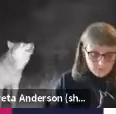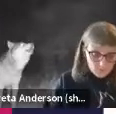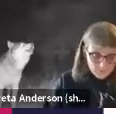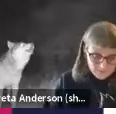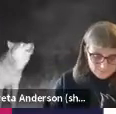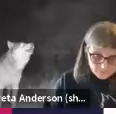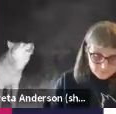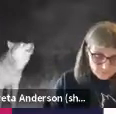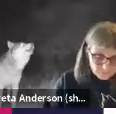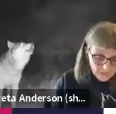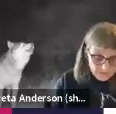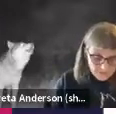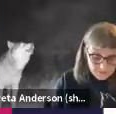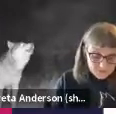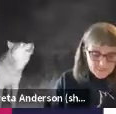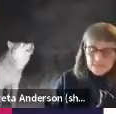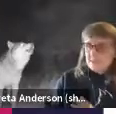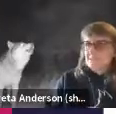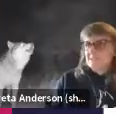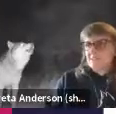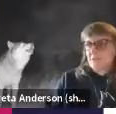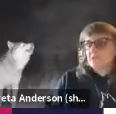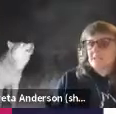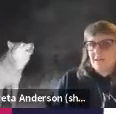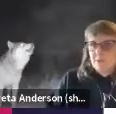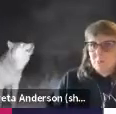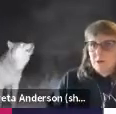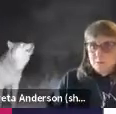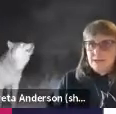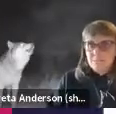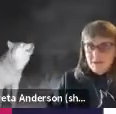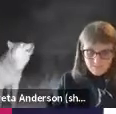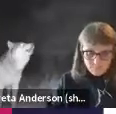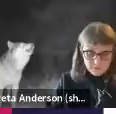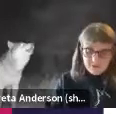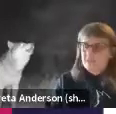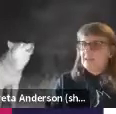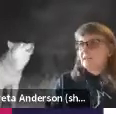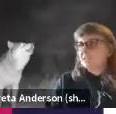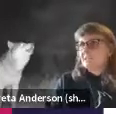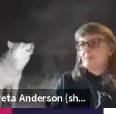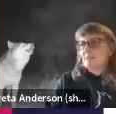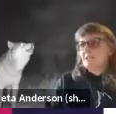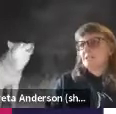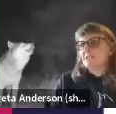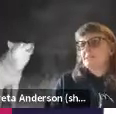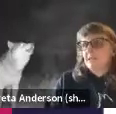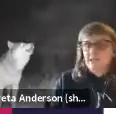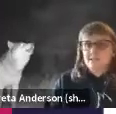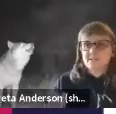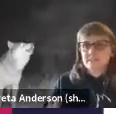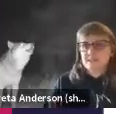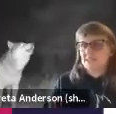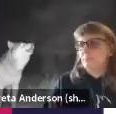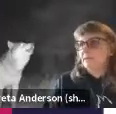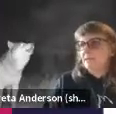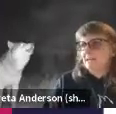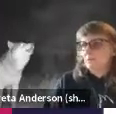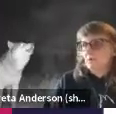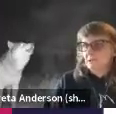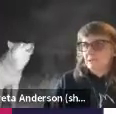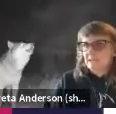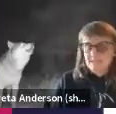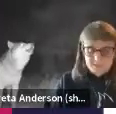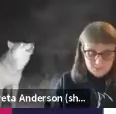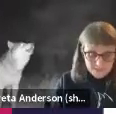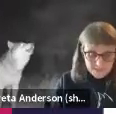and 2020. And this is the first ever public map of the alleged depredations, and it's up online.